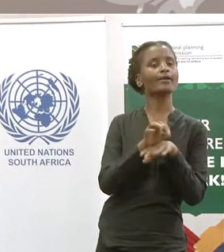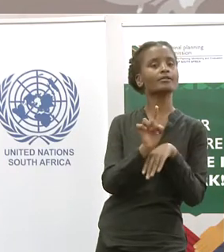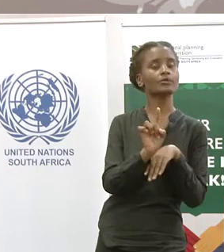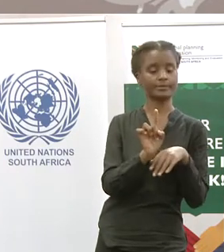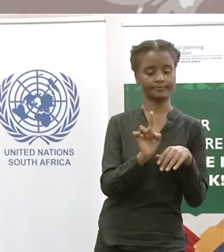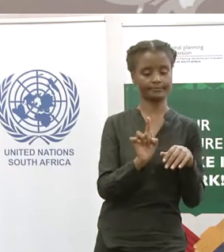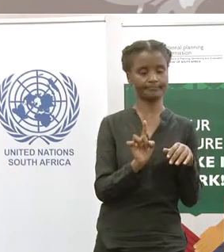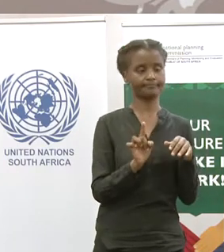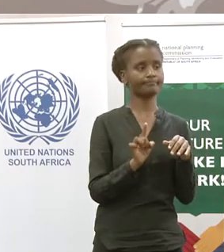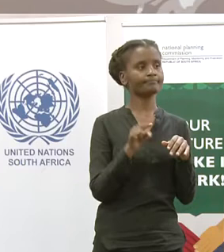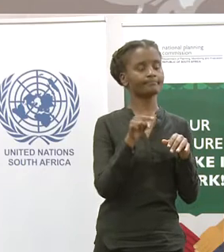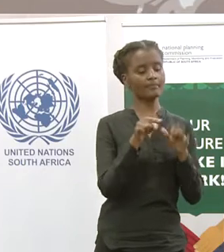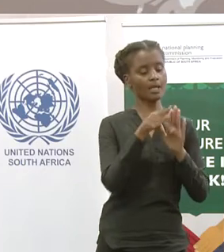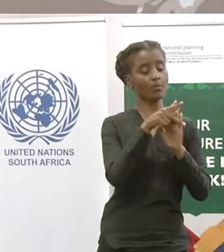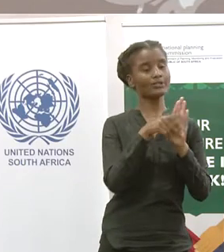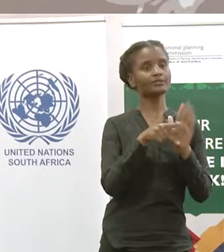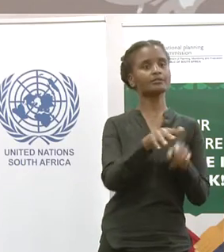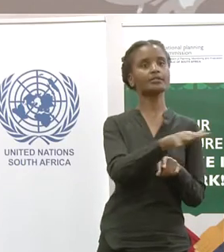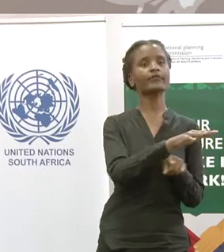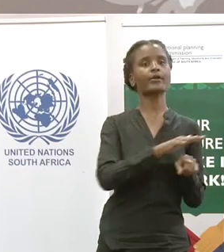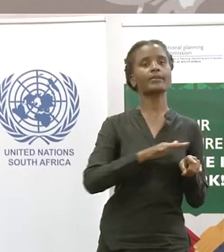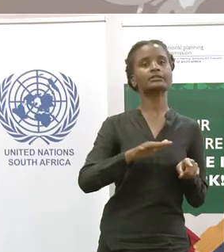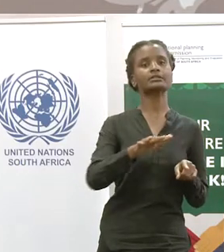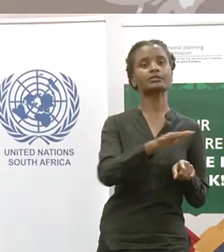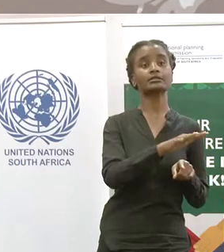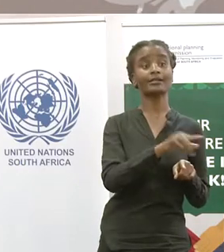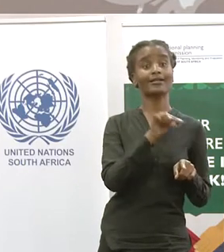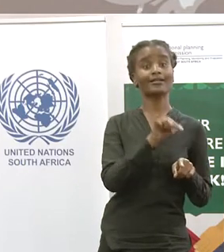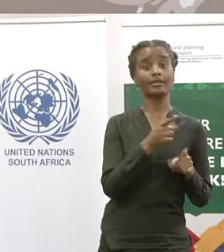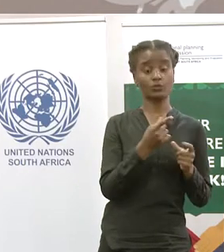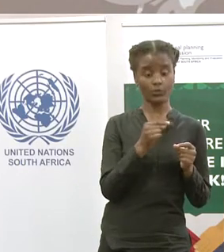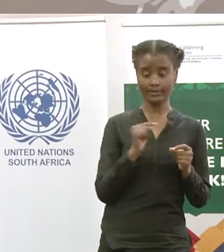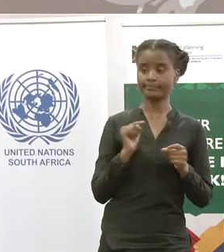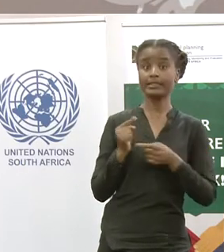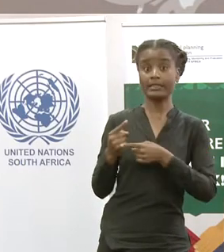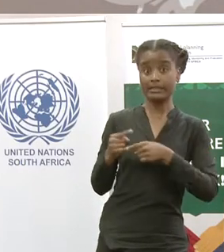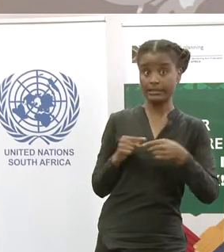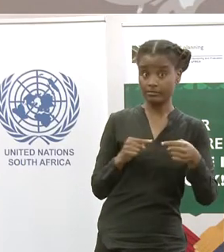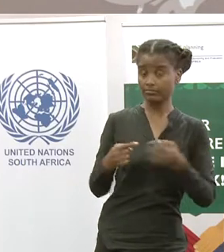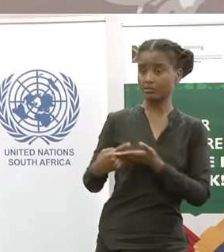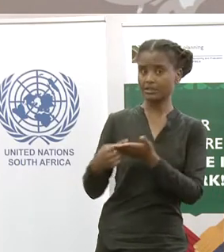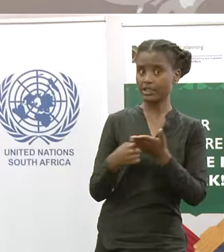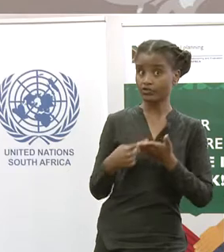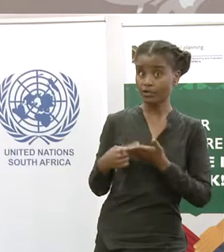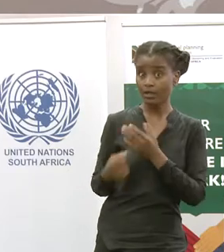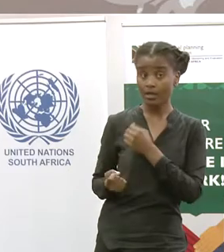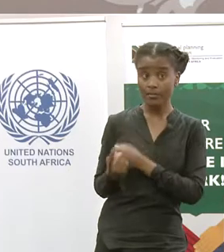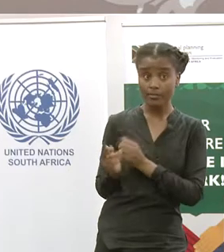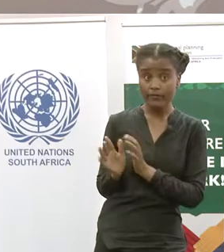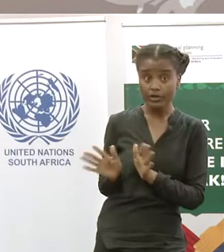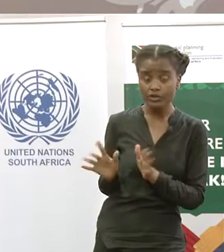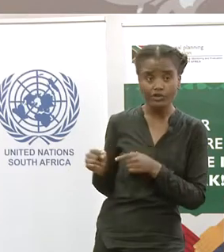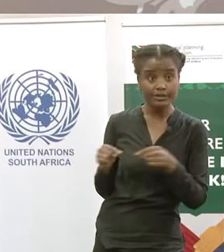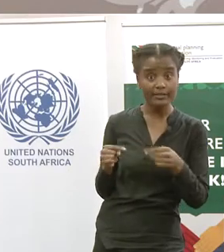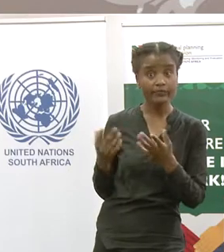are policy environments which take forward the discussions that were held in the